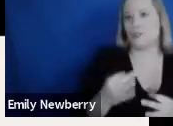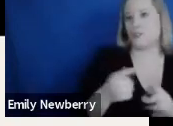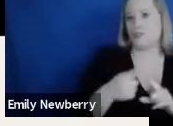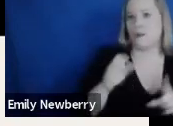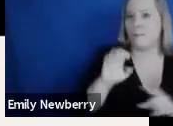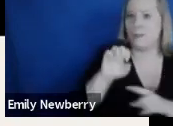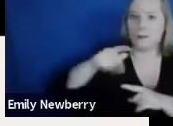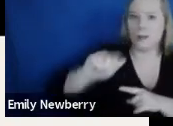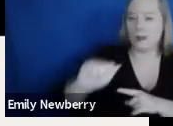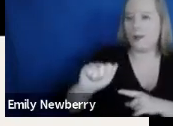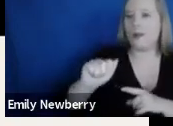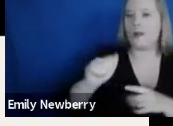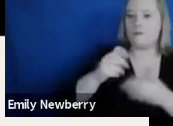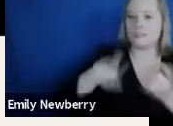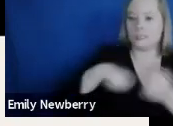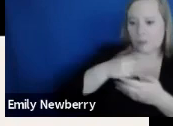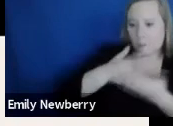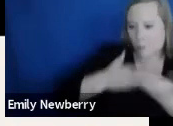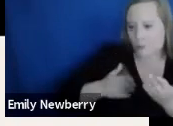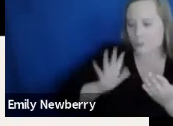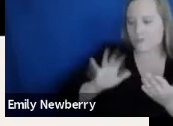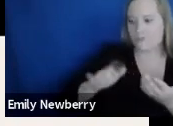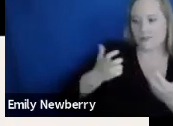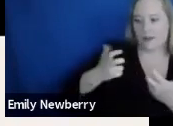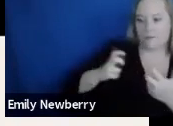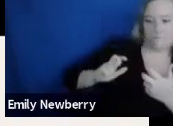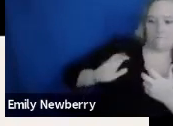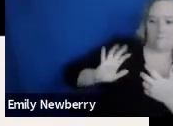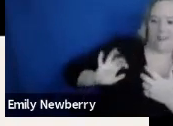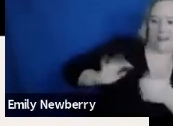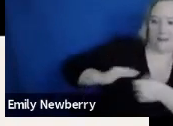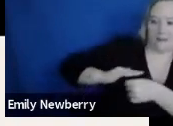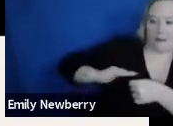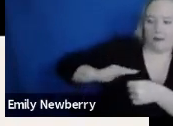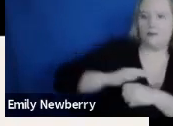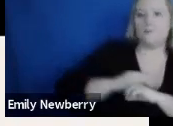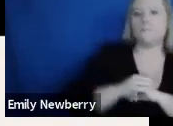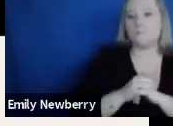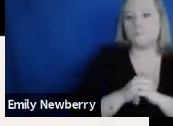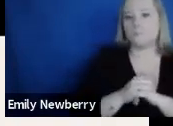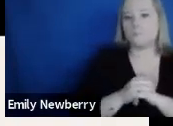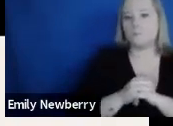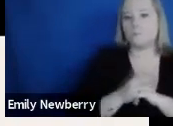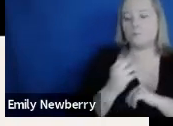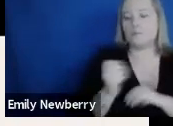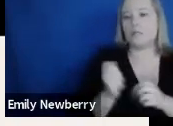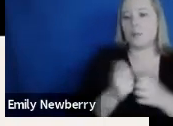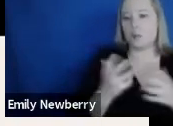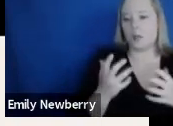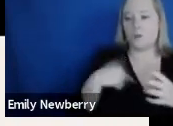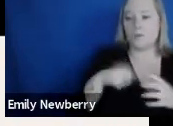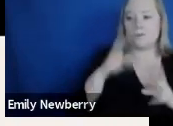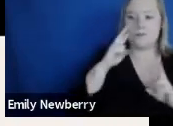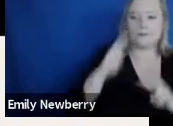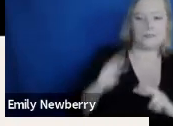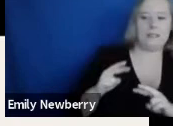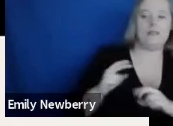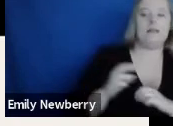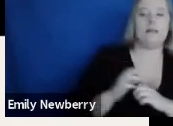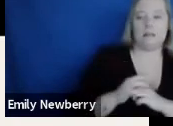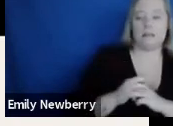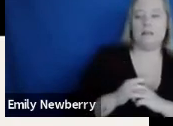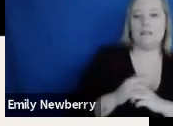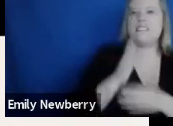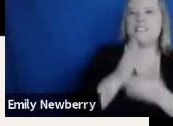specific portions of that Superfund site, and a lot of those are seeing or will soon see some type